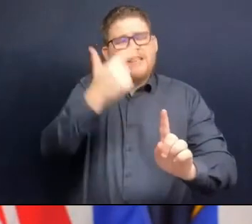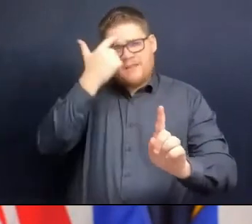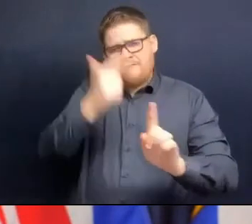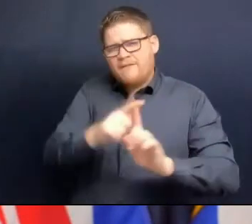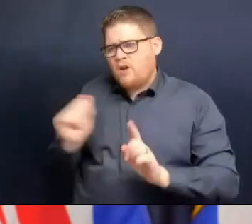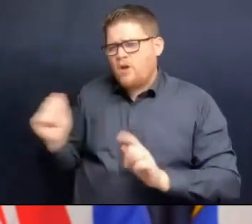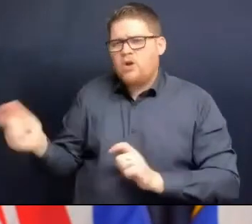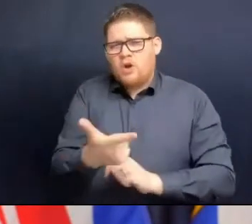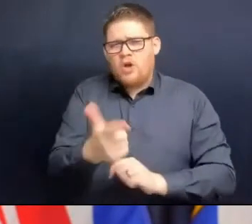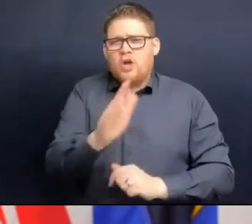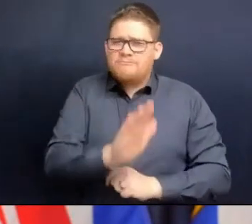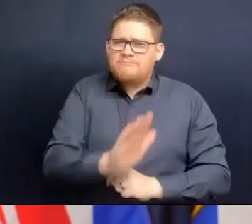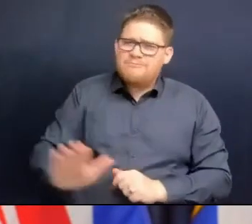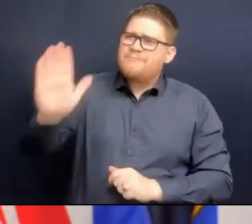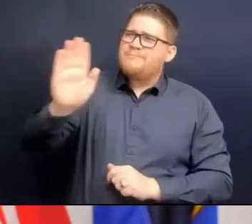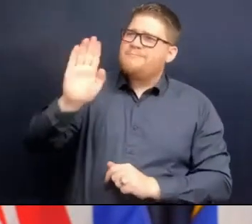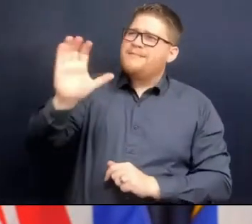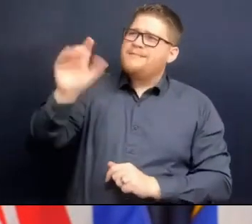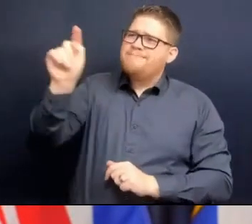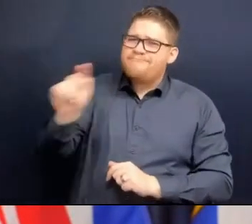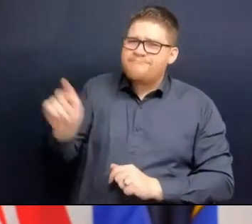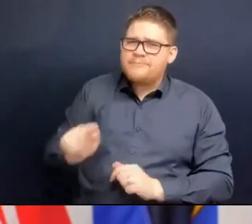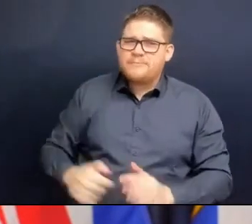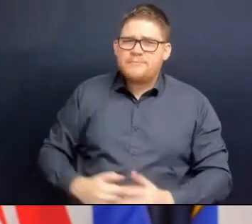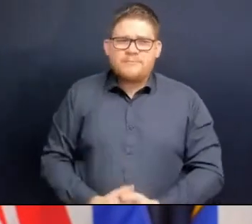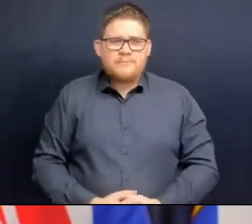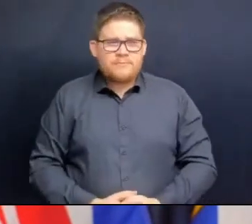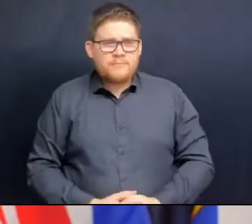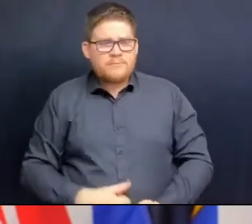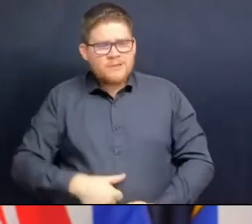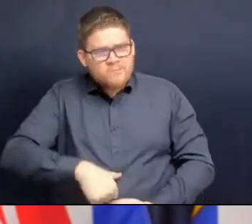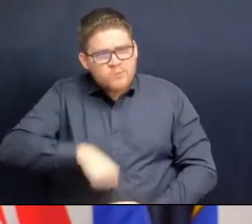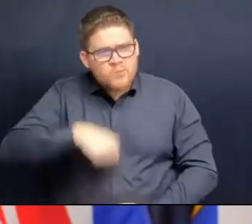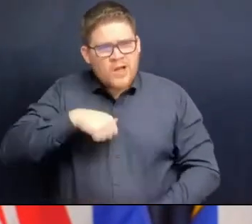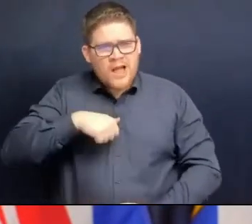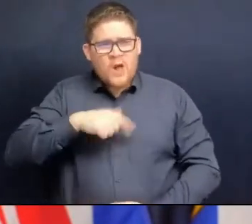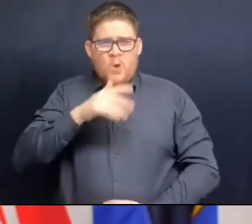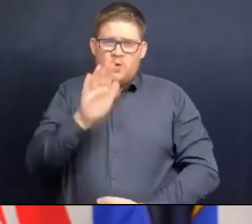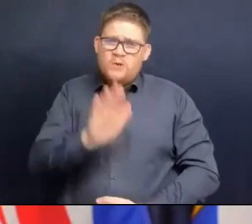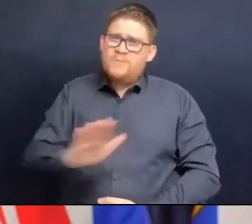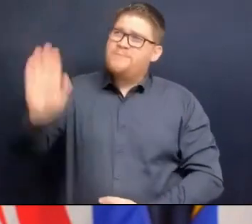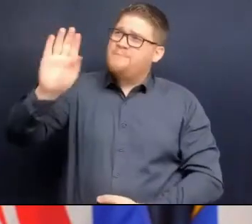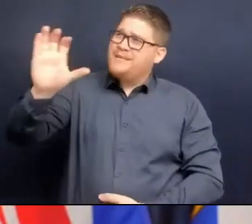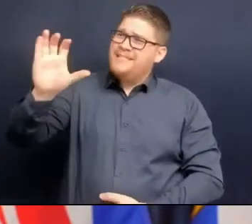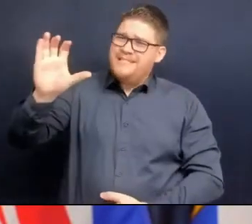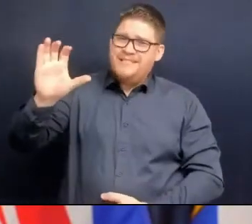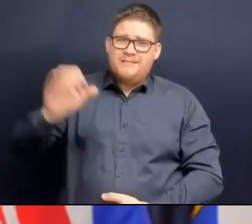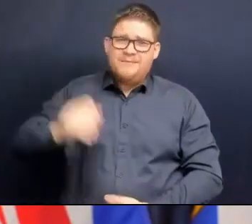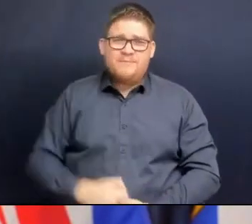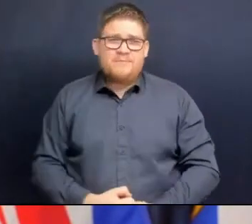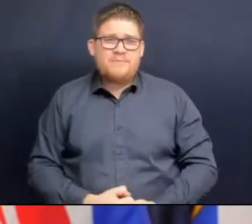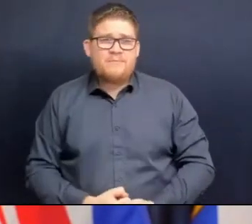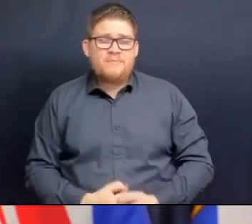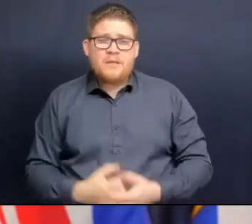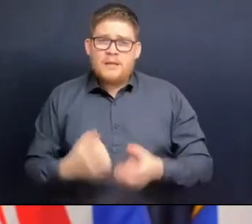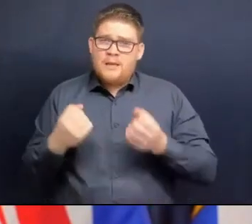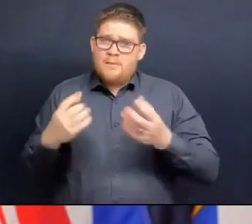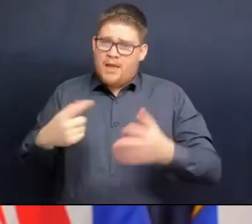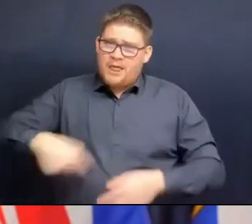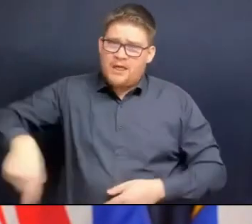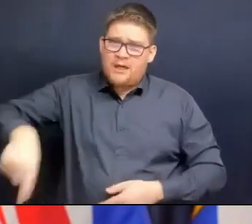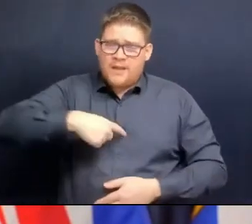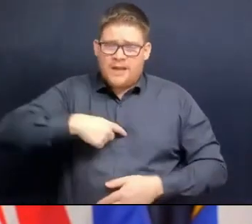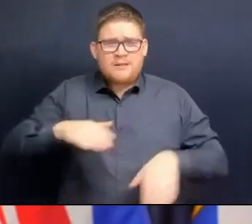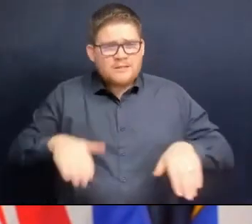And I am proud of the people of BC who have again and again and again in this pandemic done that, even at cost to